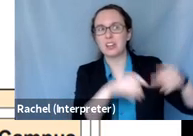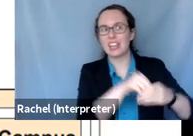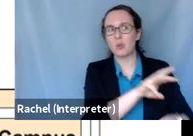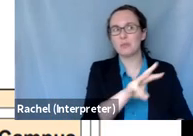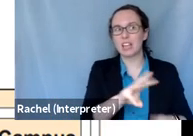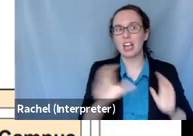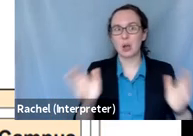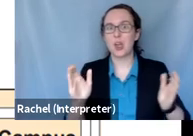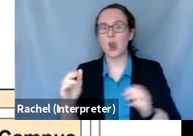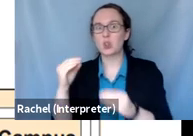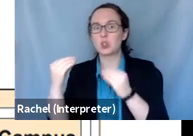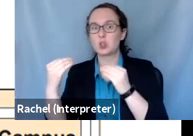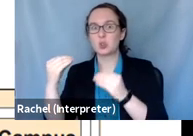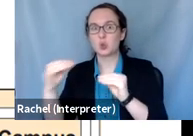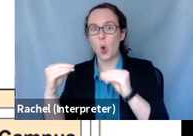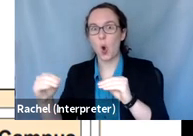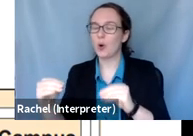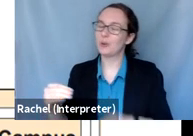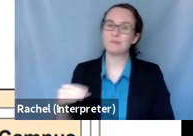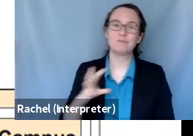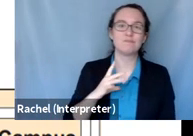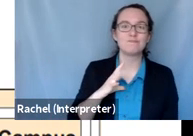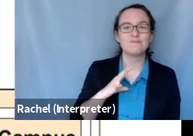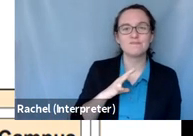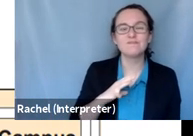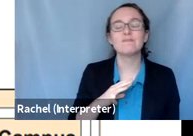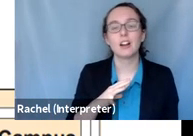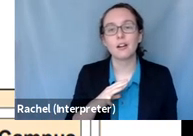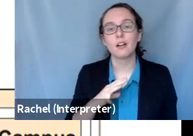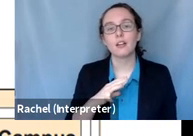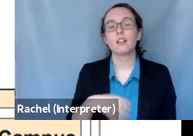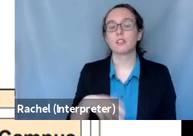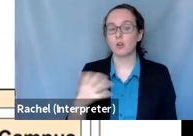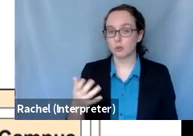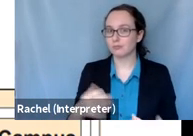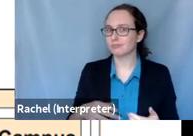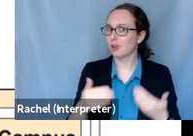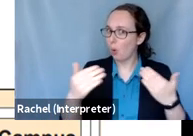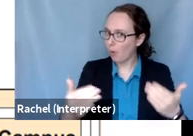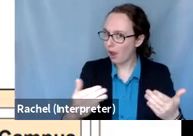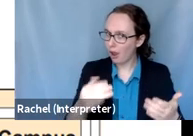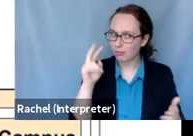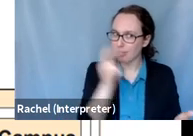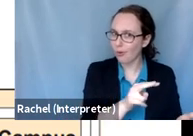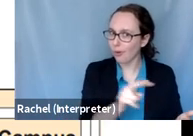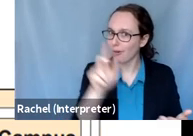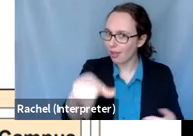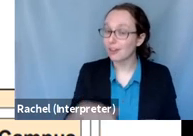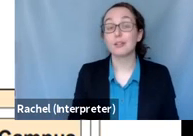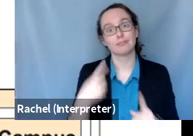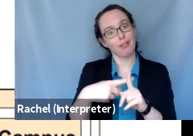So definitely worth your while to check out. And the coupon that I mentioned prior is eligible for online as well. So you can take advantage of that.